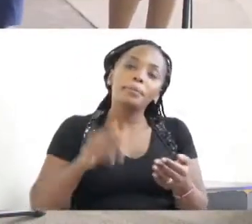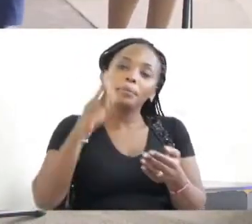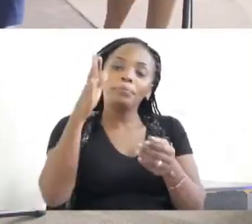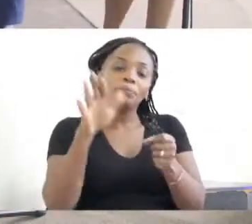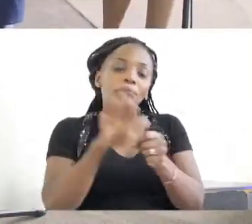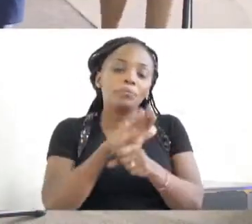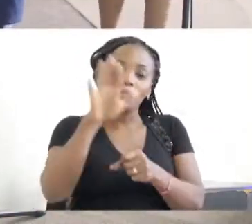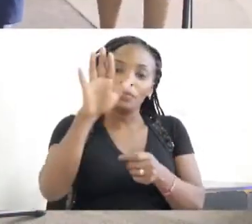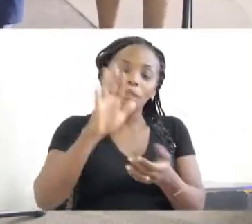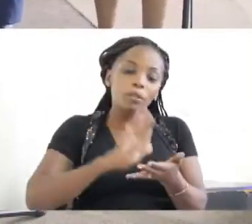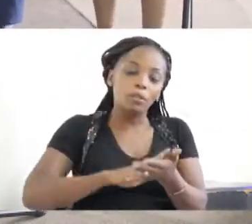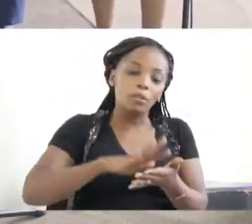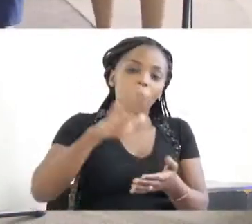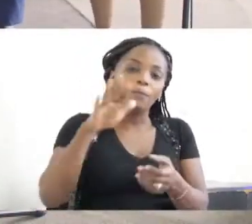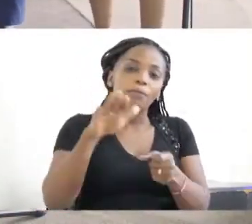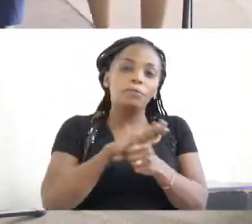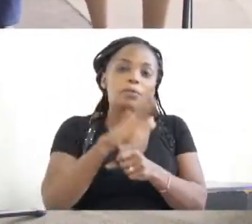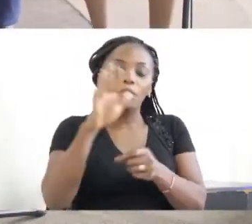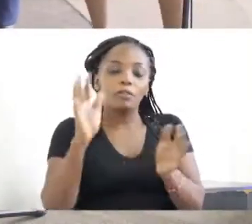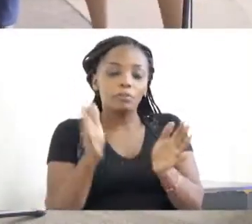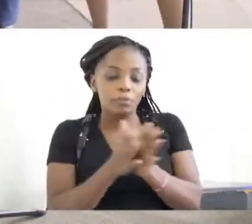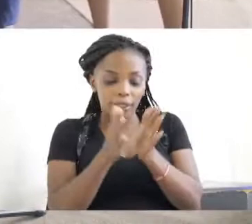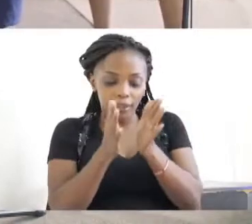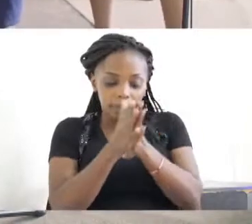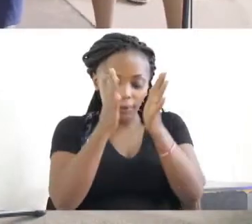Umejawa na utukufu, umejawa na sifa.